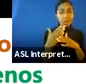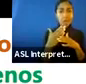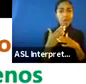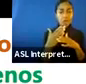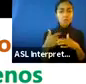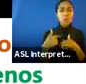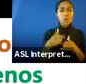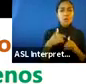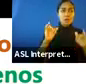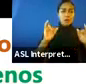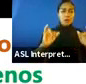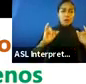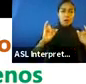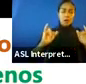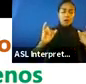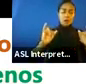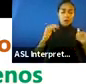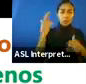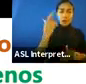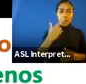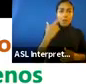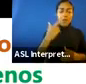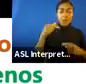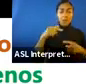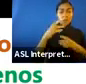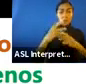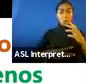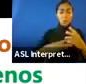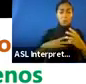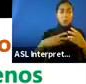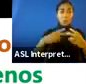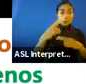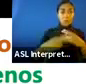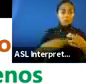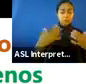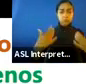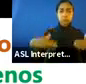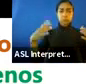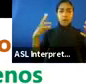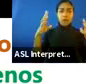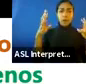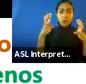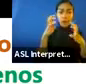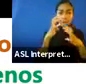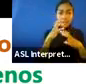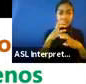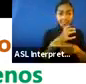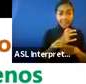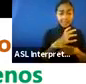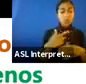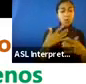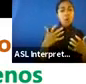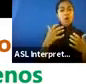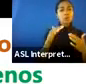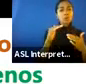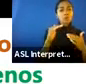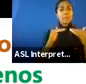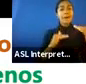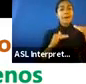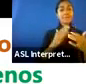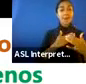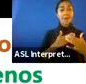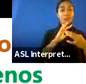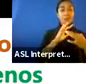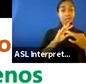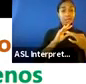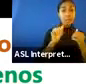vast complexity of this planet as we try to right our relationships and restore balance to the web of life that we're all a part of.